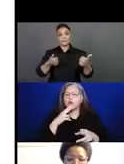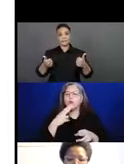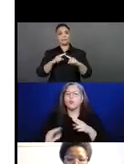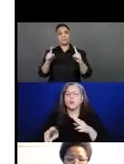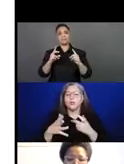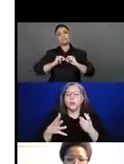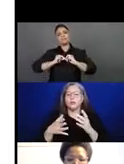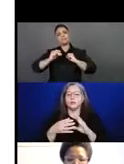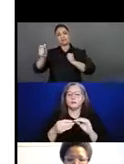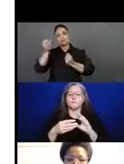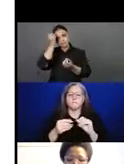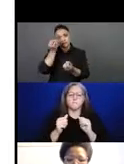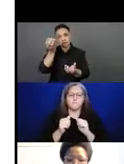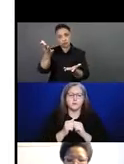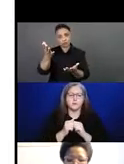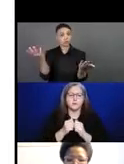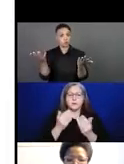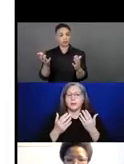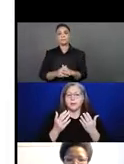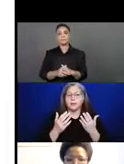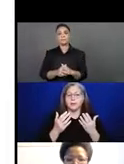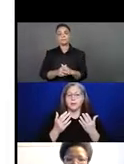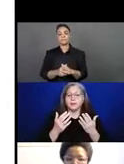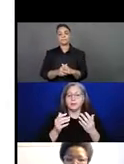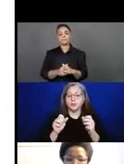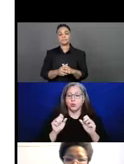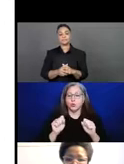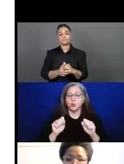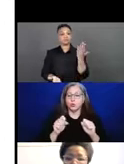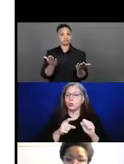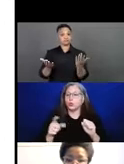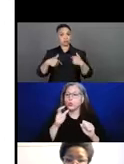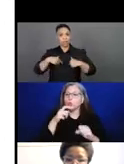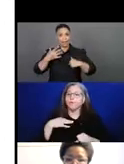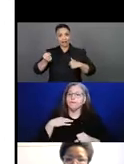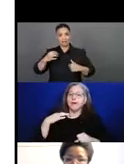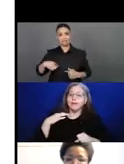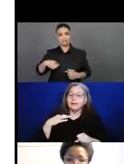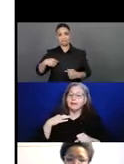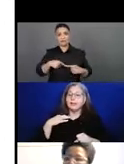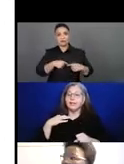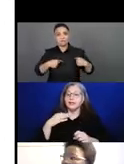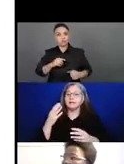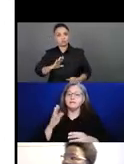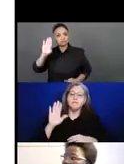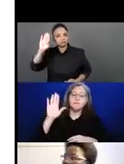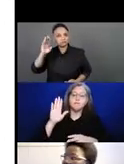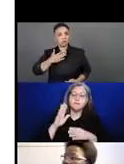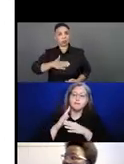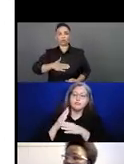that if maybe we can have, you know, any volunteers who want to share what they